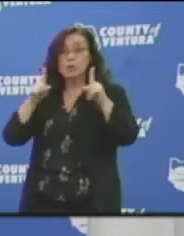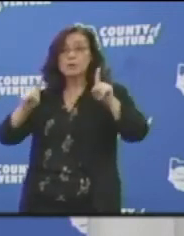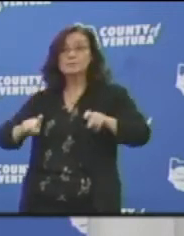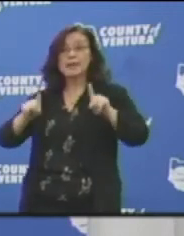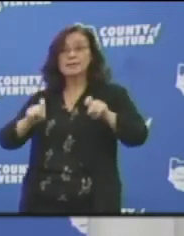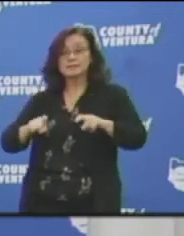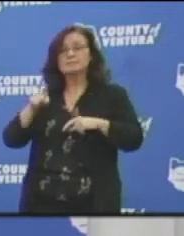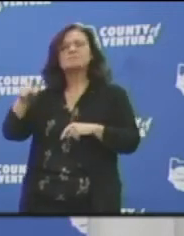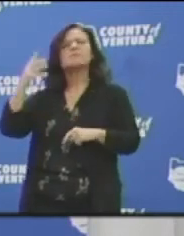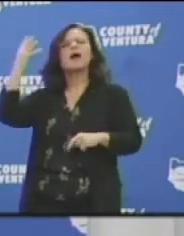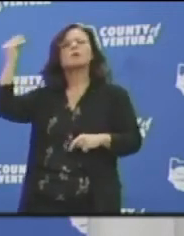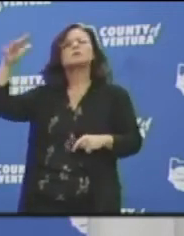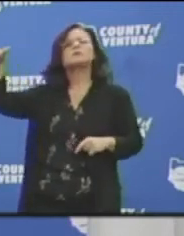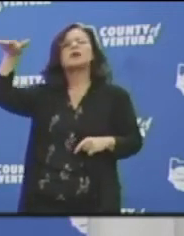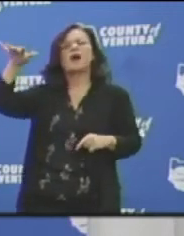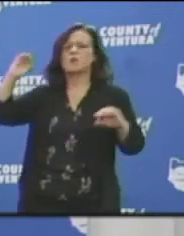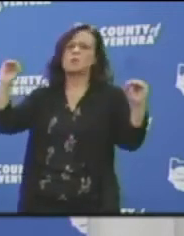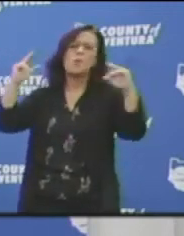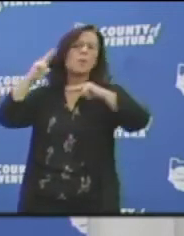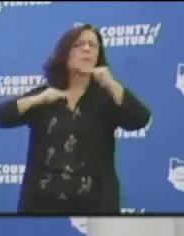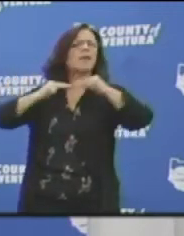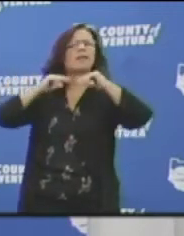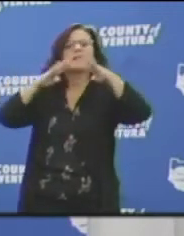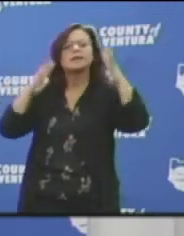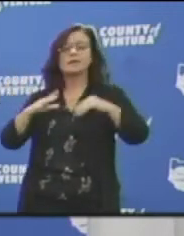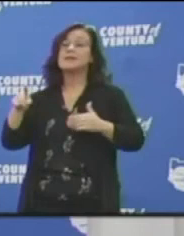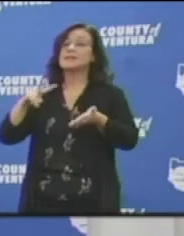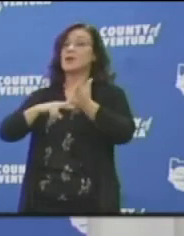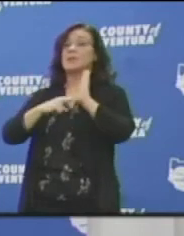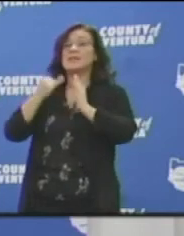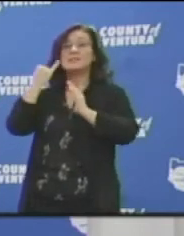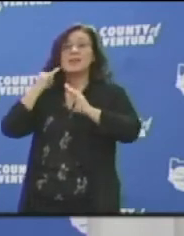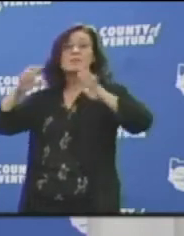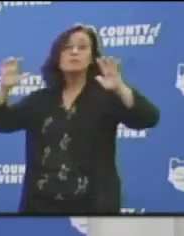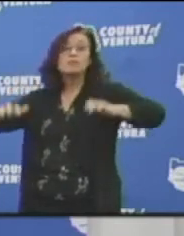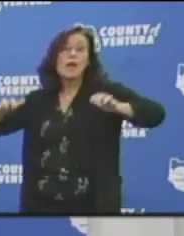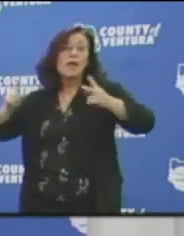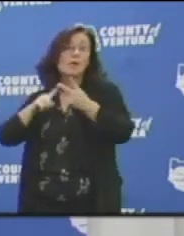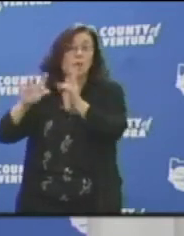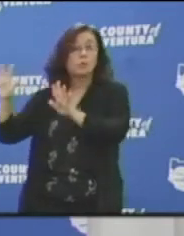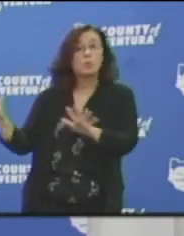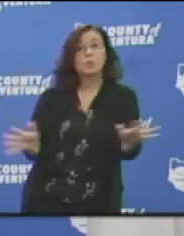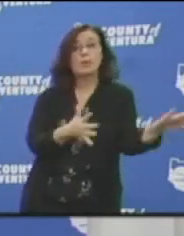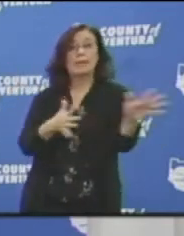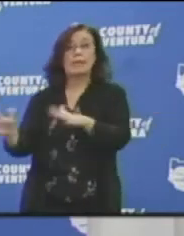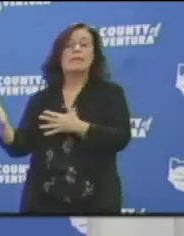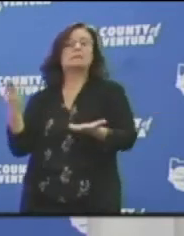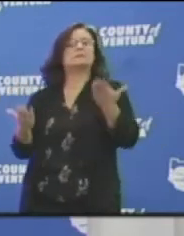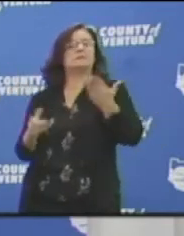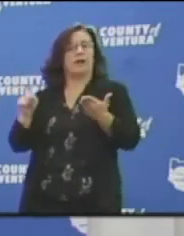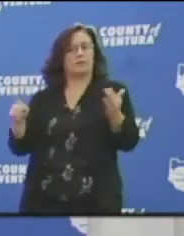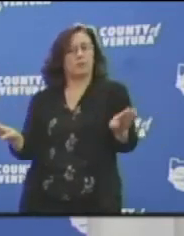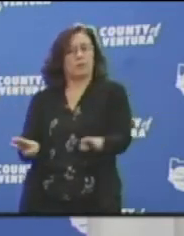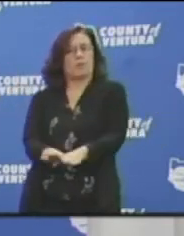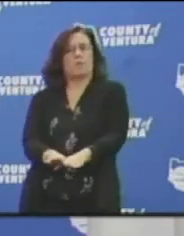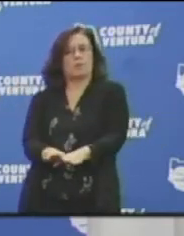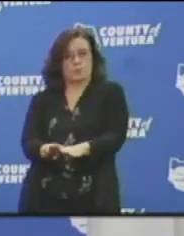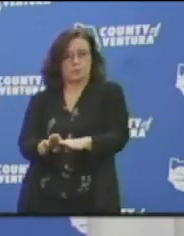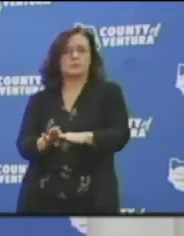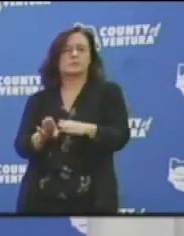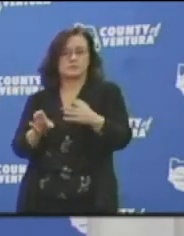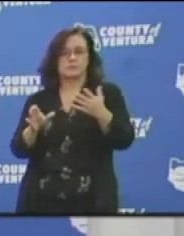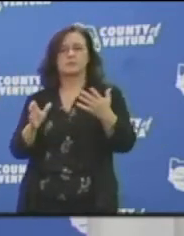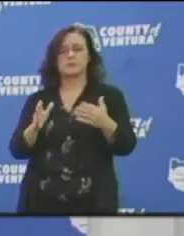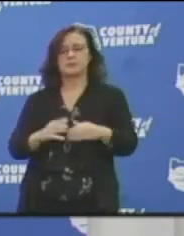does impact the ability to operate them safely and with the integrity needed to do the